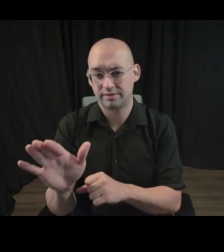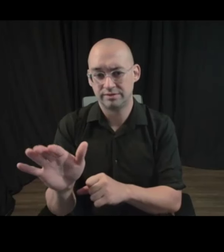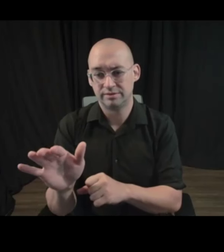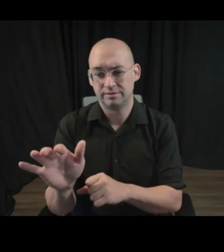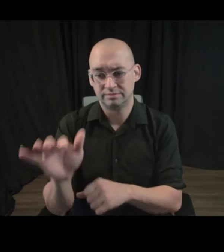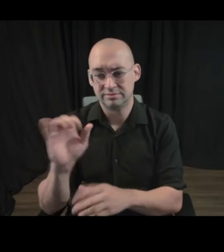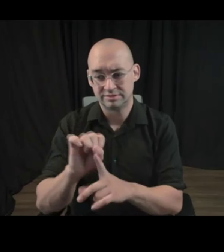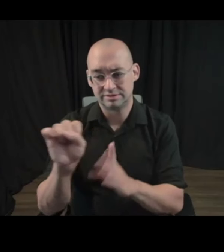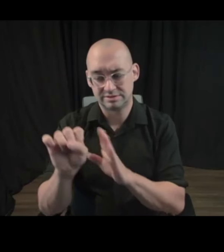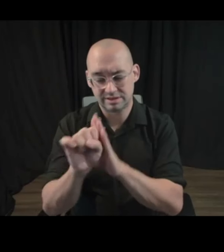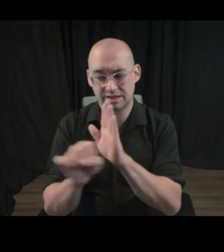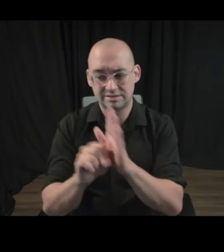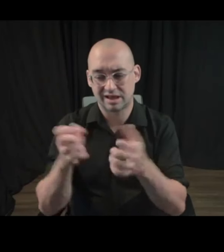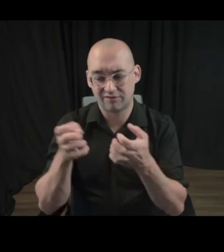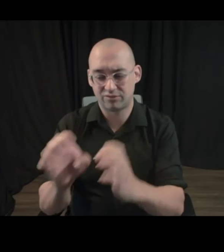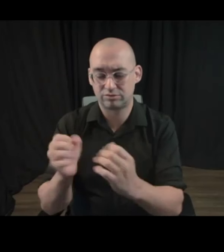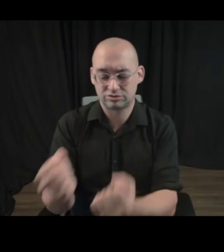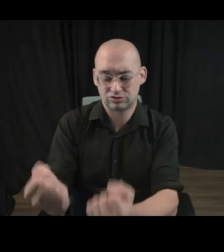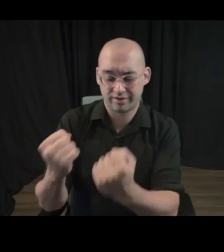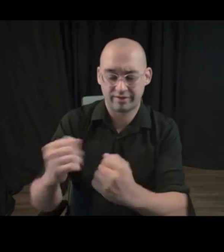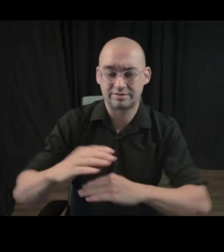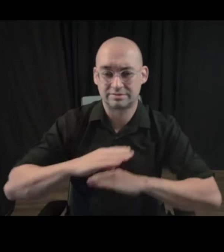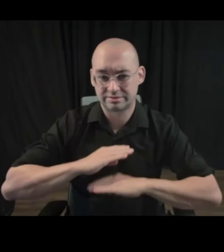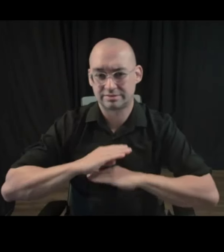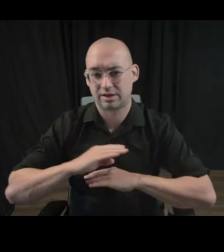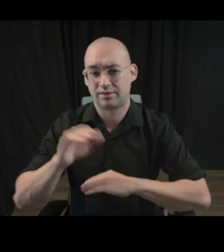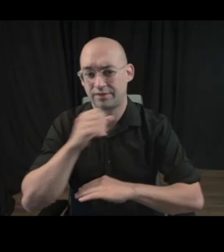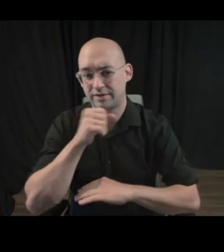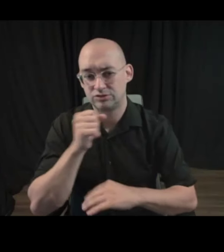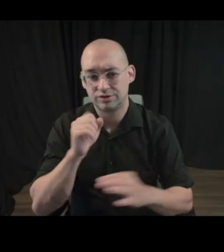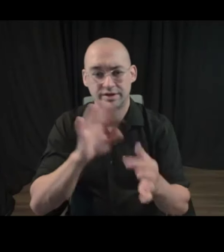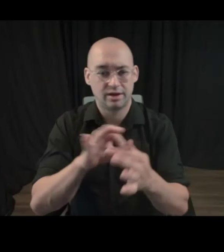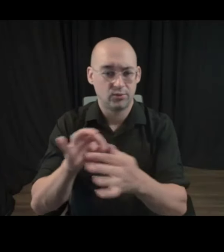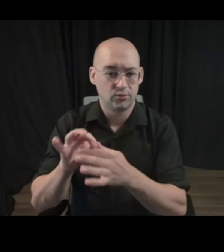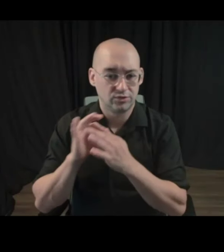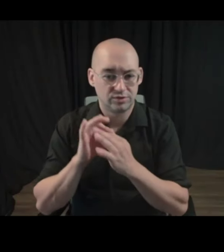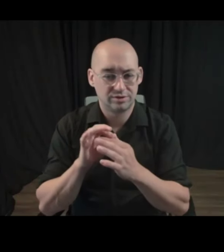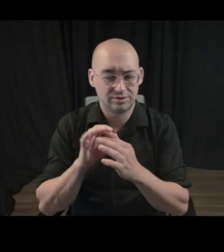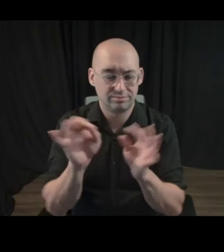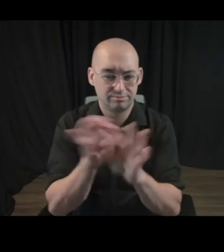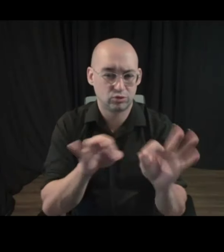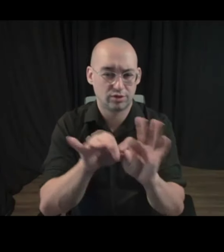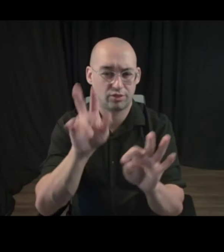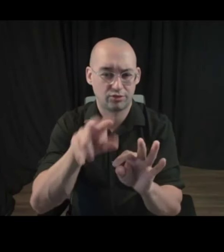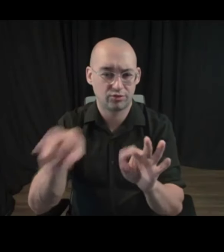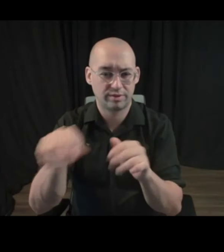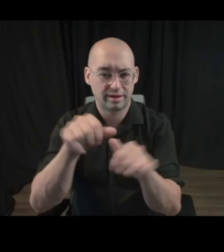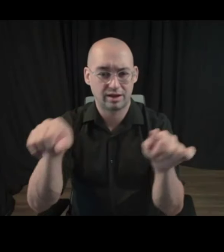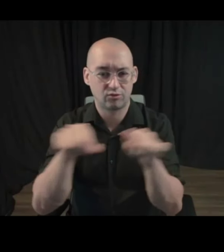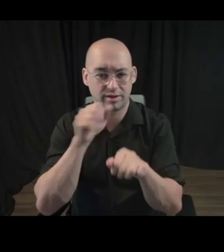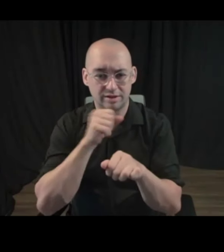state's effort to strengthen and sustain the aging network, principally the 33 area agencies on